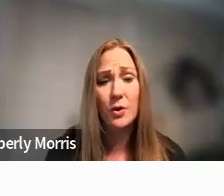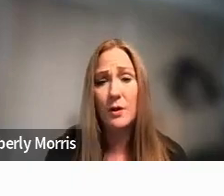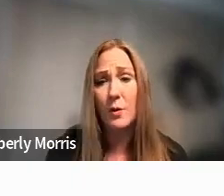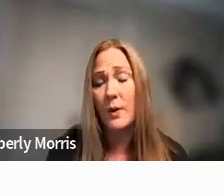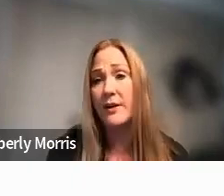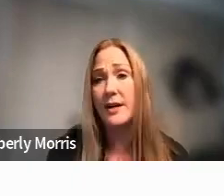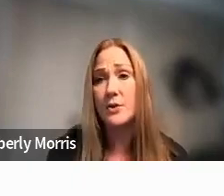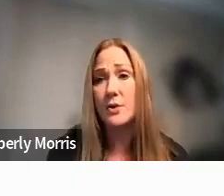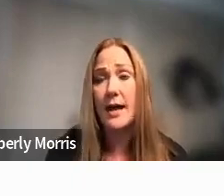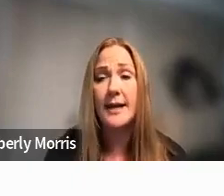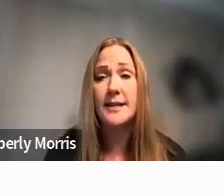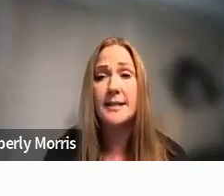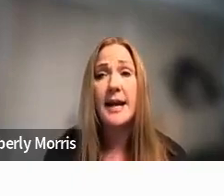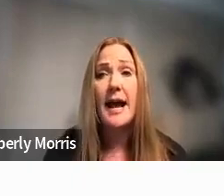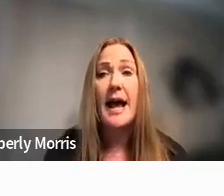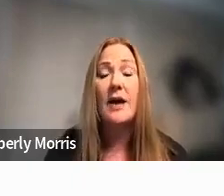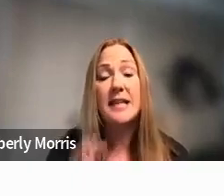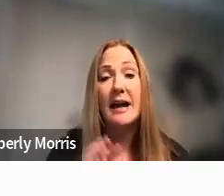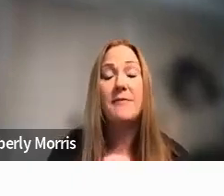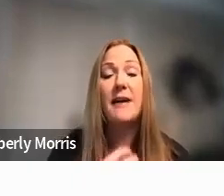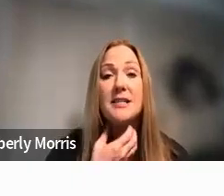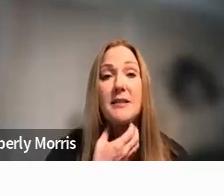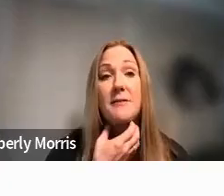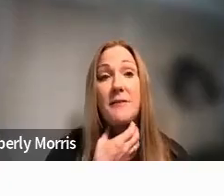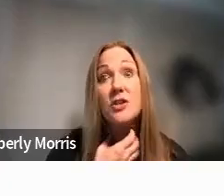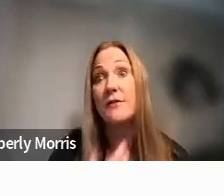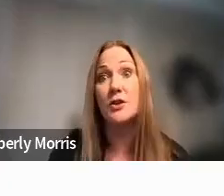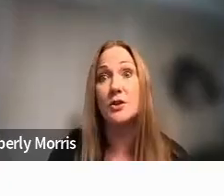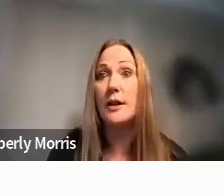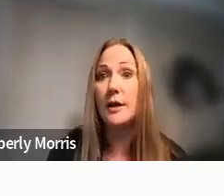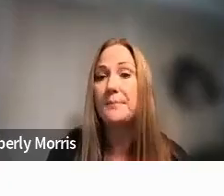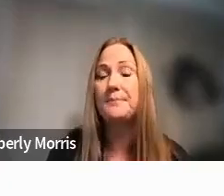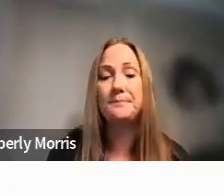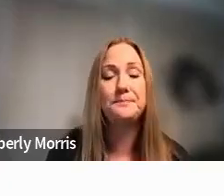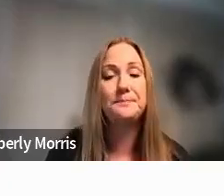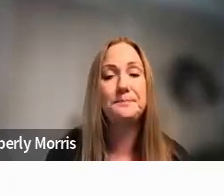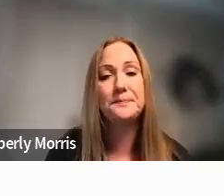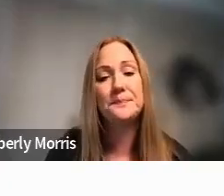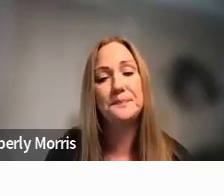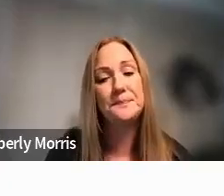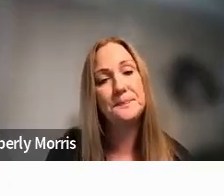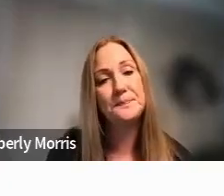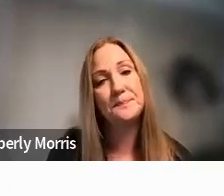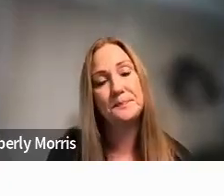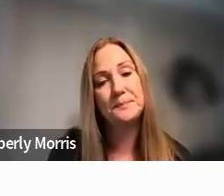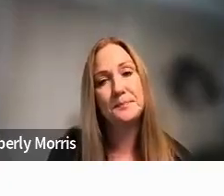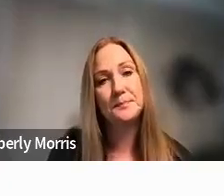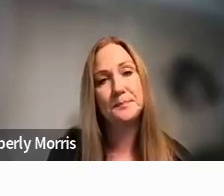reduced oral awareness. And how does that affect the function of your swallow?